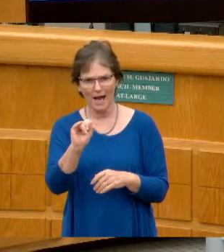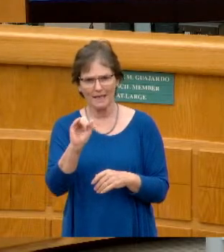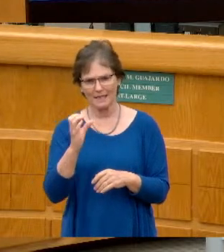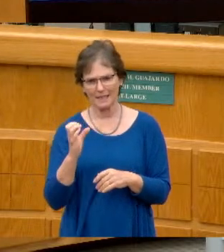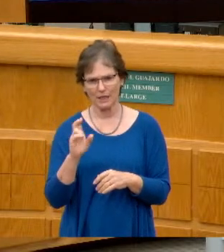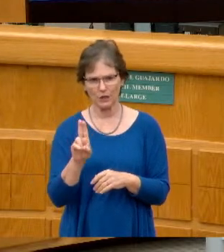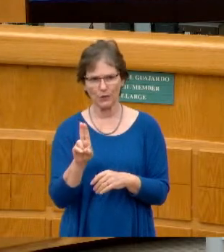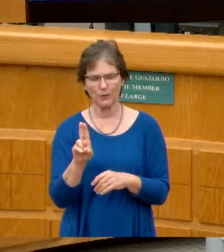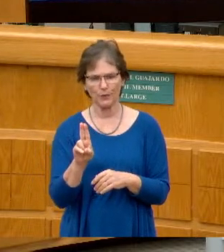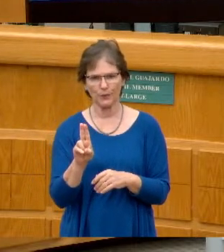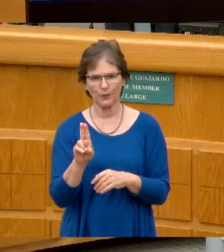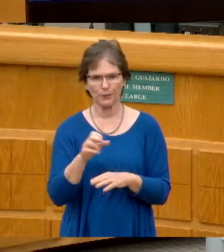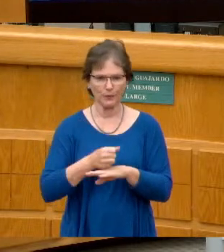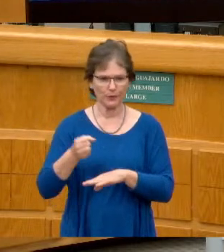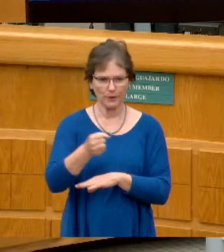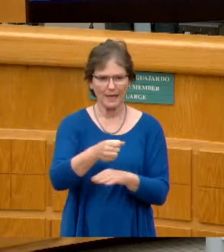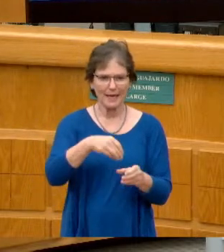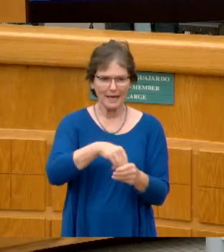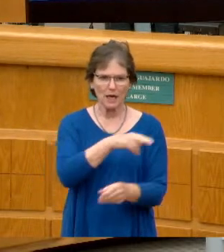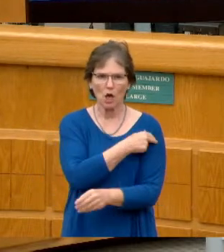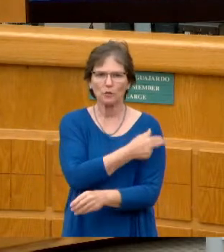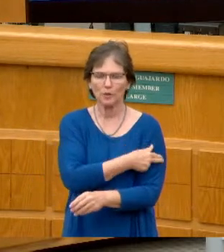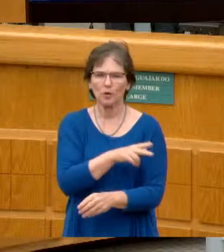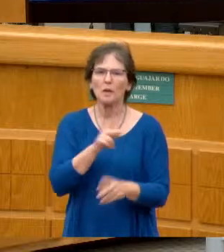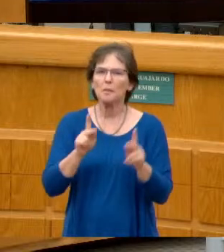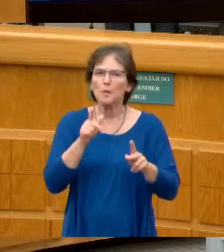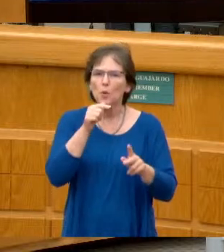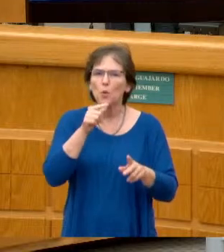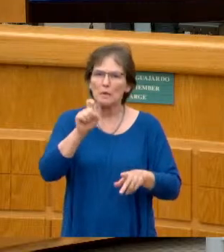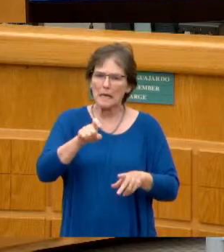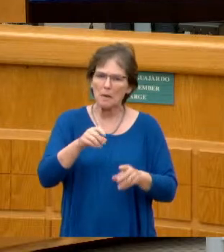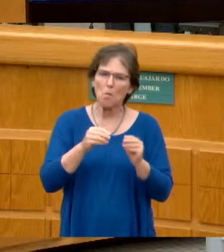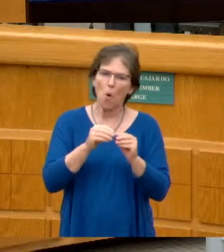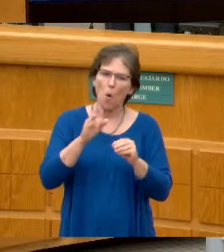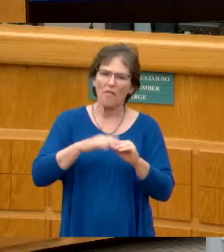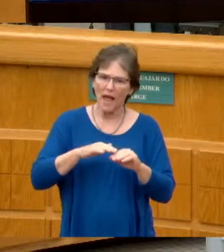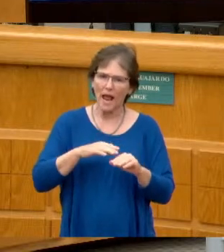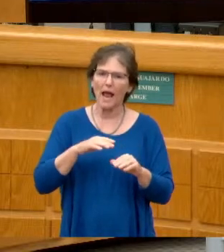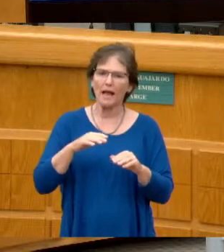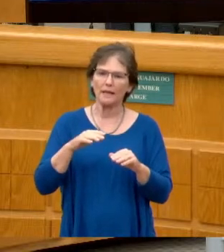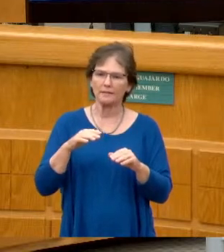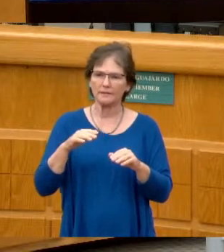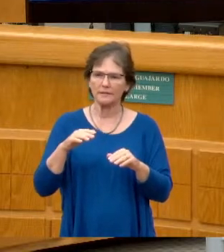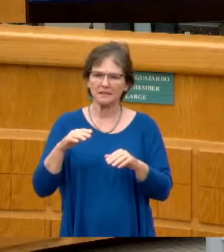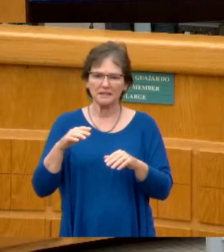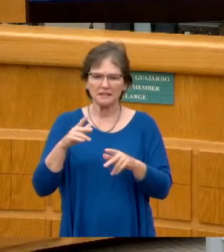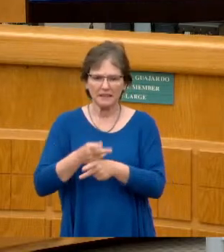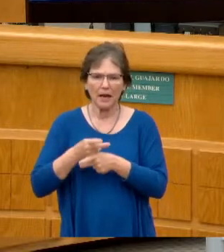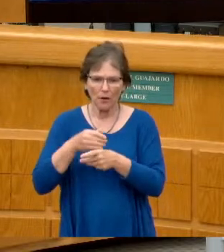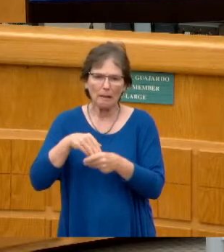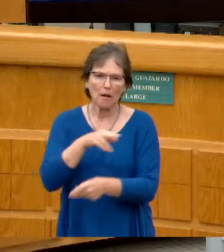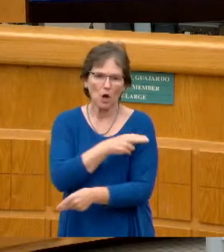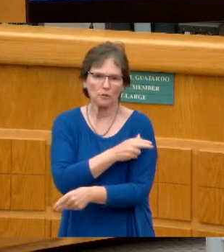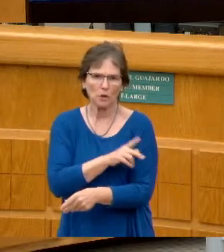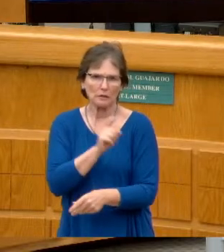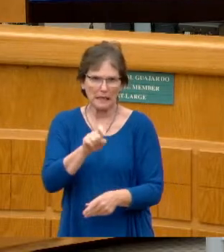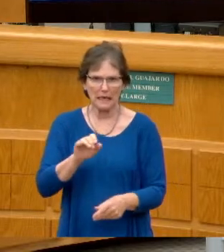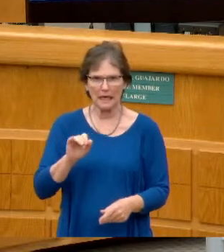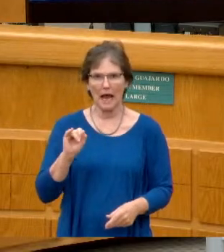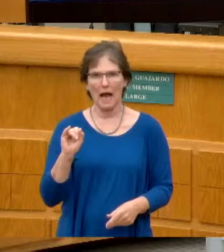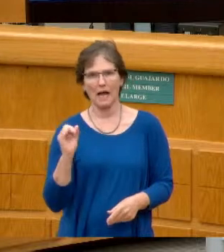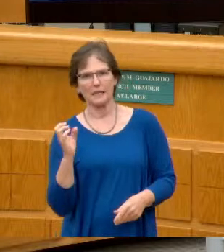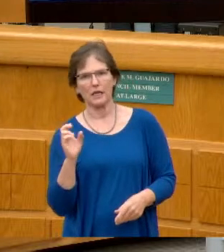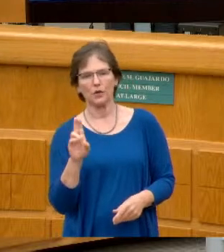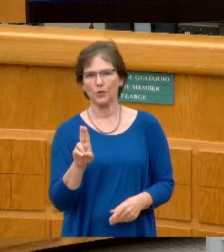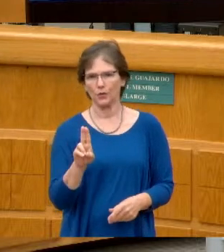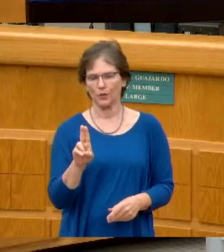patients, and then the last 2 days, 60 patients. And so the numbers, again, continue to go up and down, and so we have to